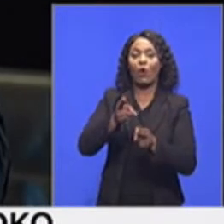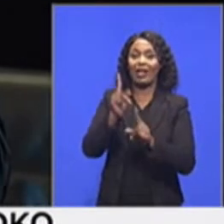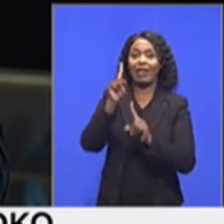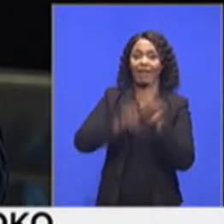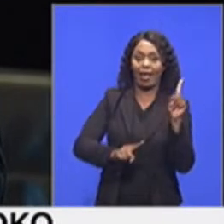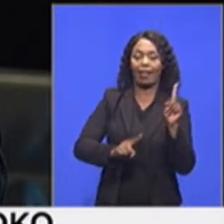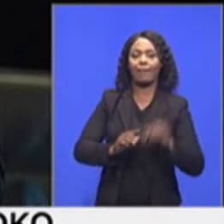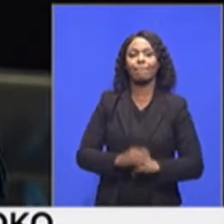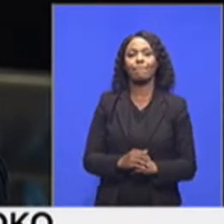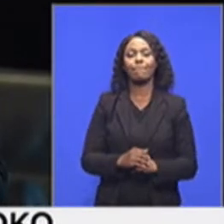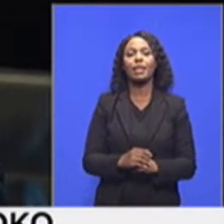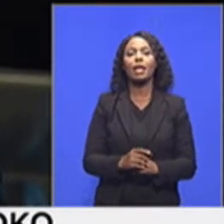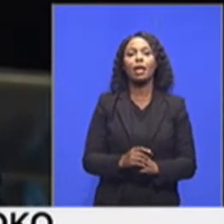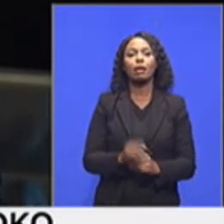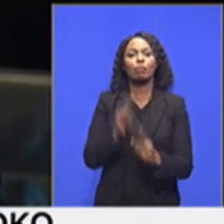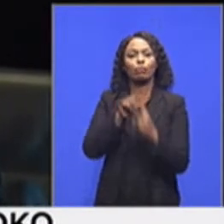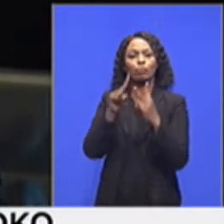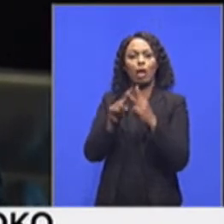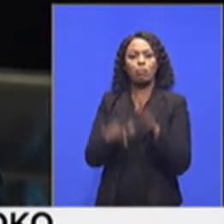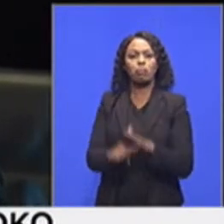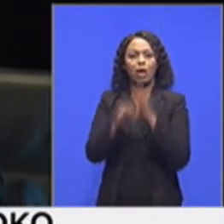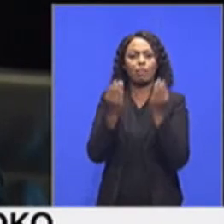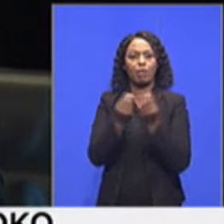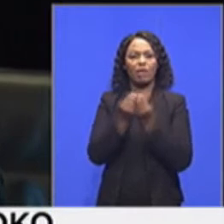There are two components to a disaster.